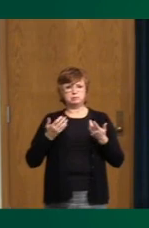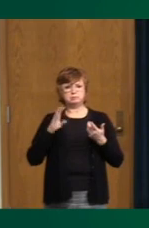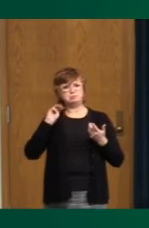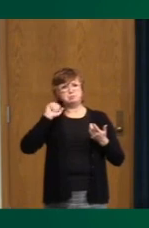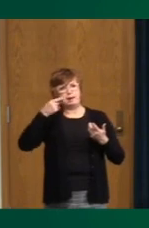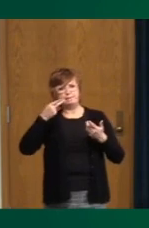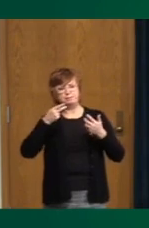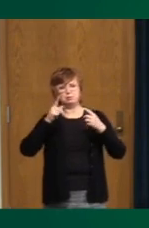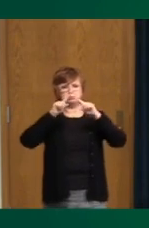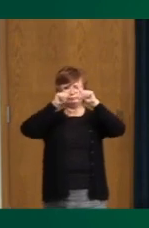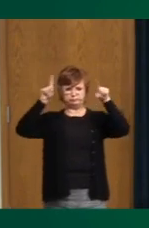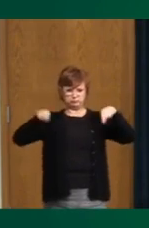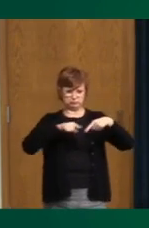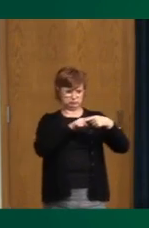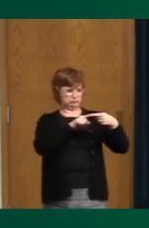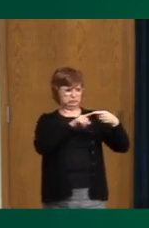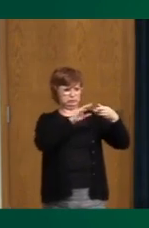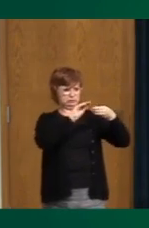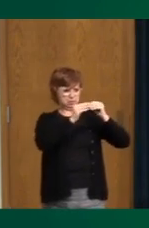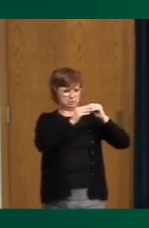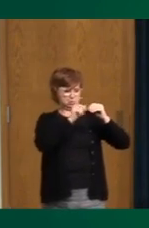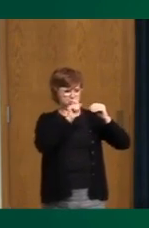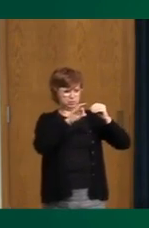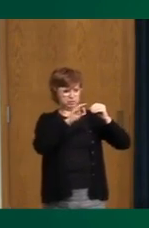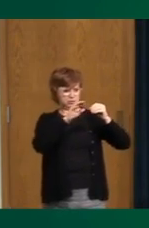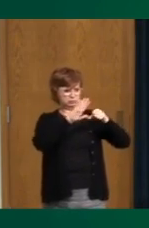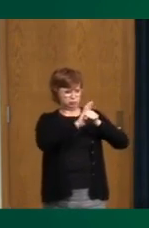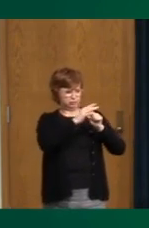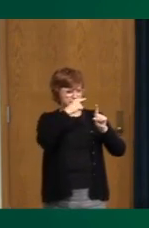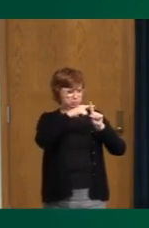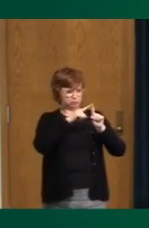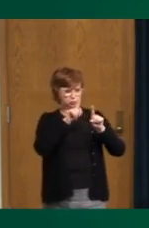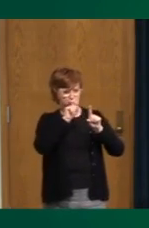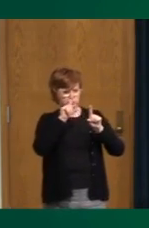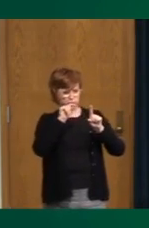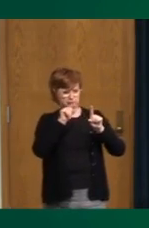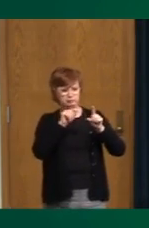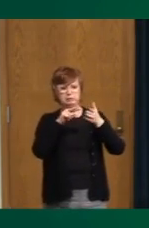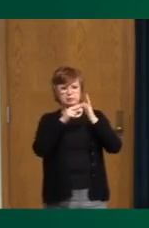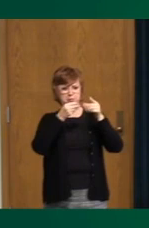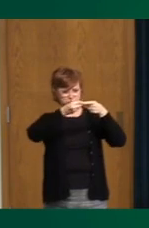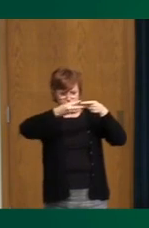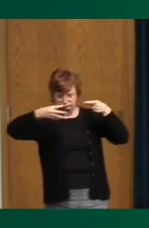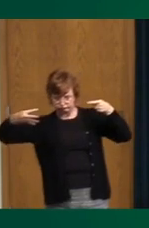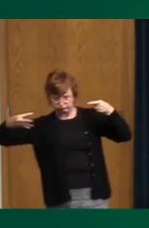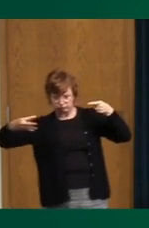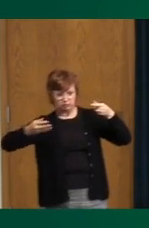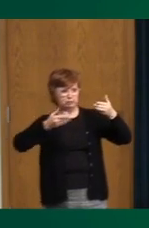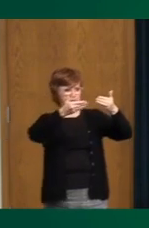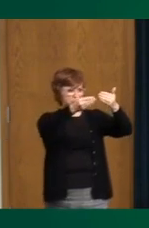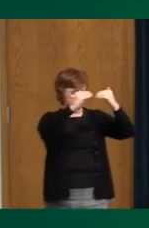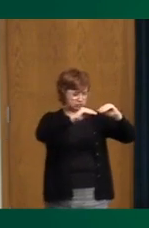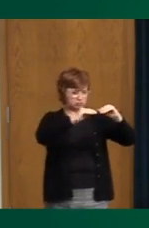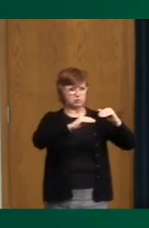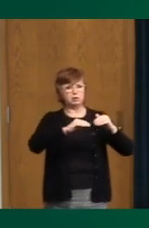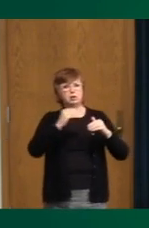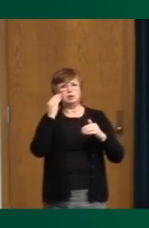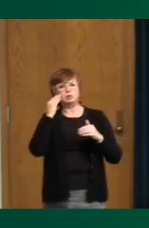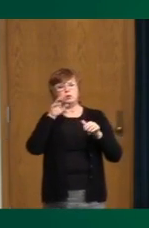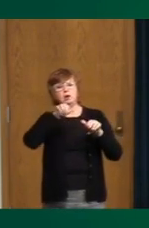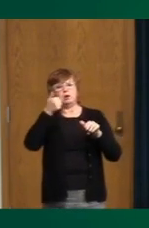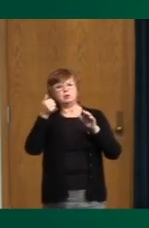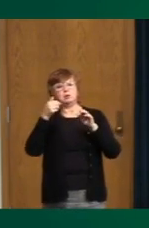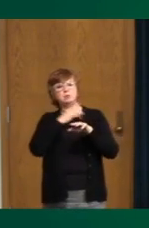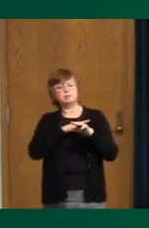with, and for schools. Is there any plan to do that? I know other places have gone to color-coded, just